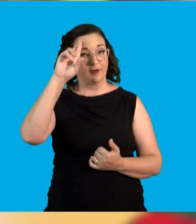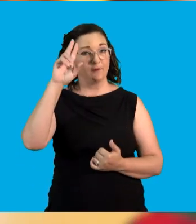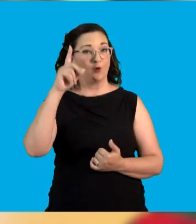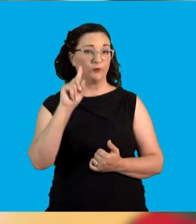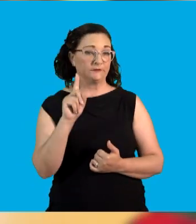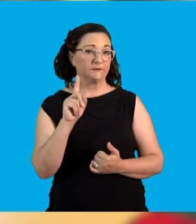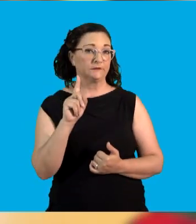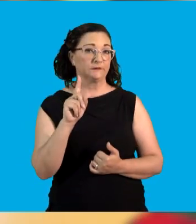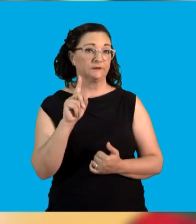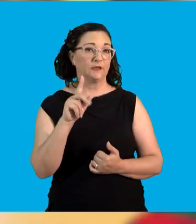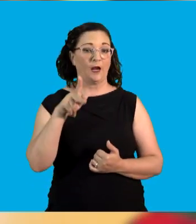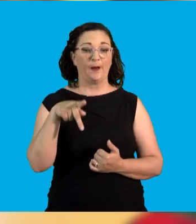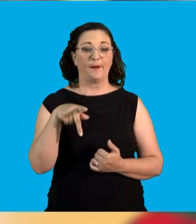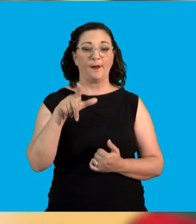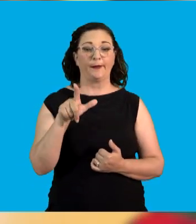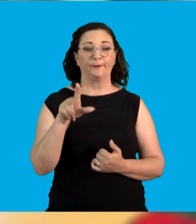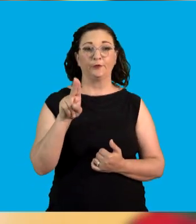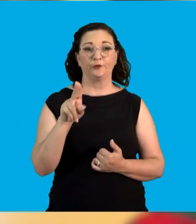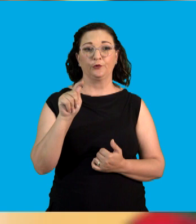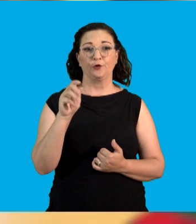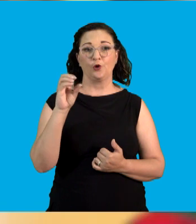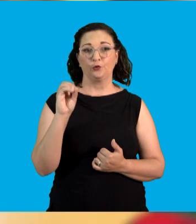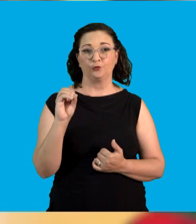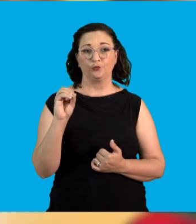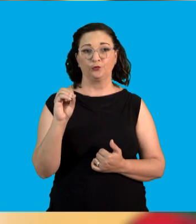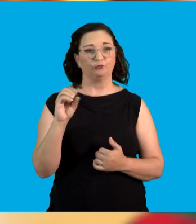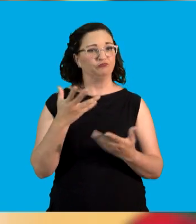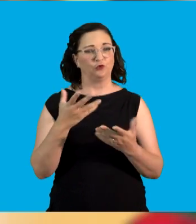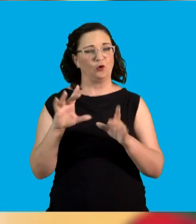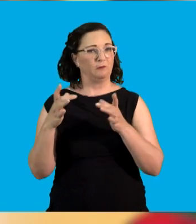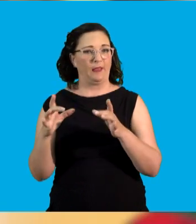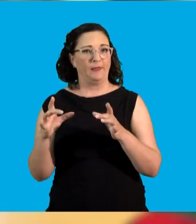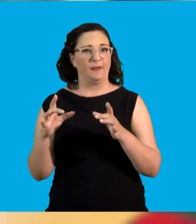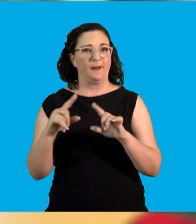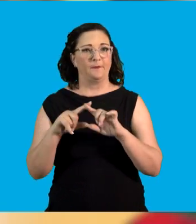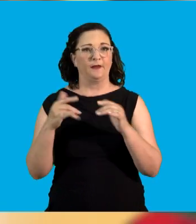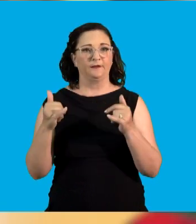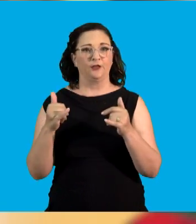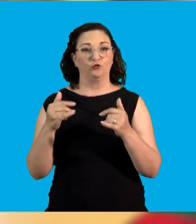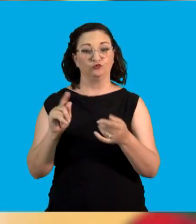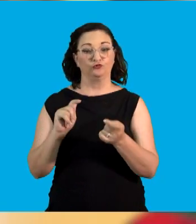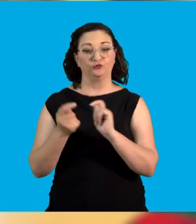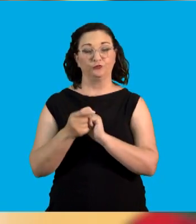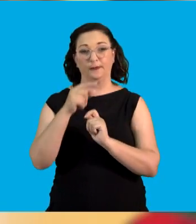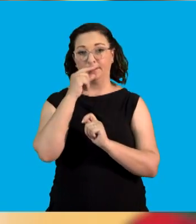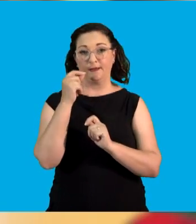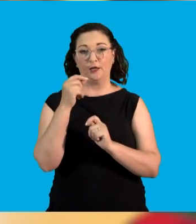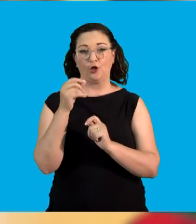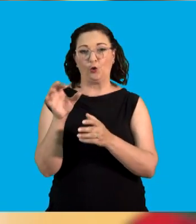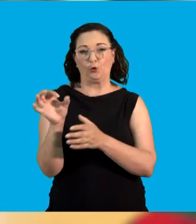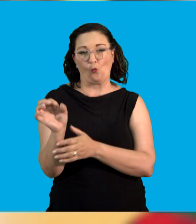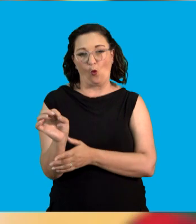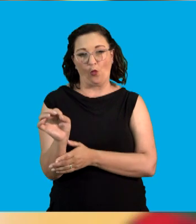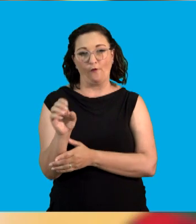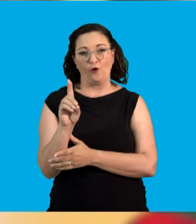Now, guys, remember we spoke about Pluto not being the actual planet, but we said that it has been